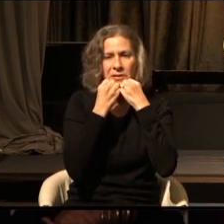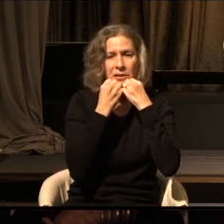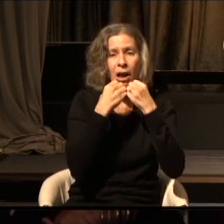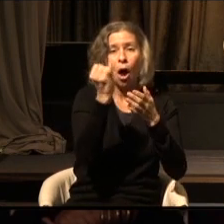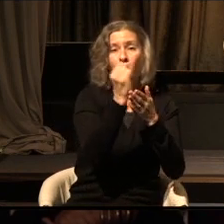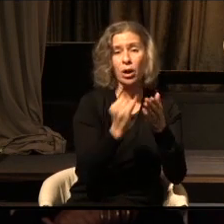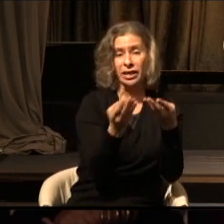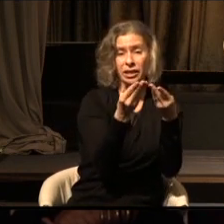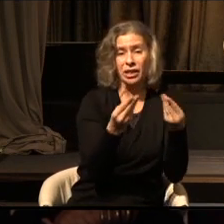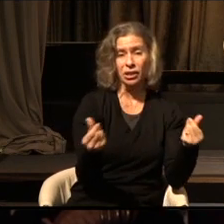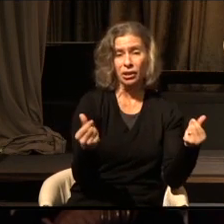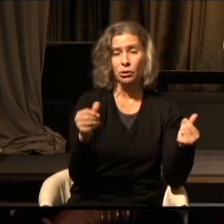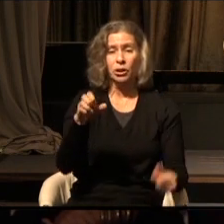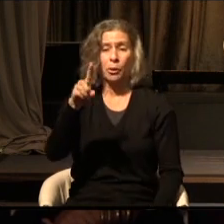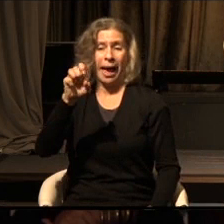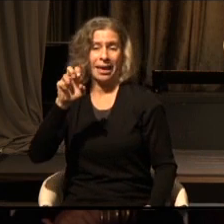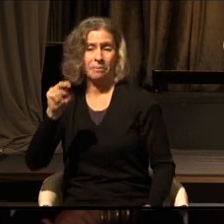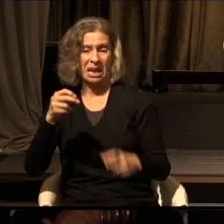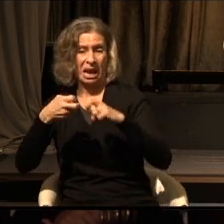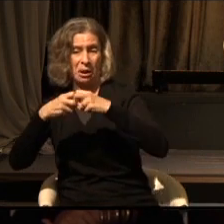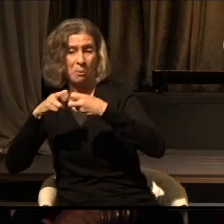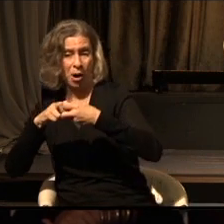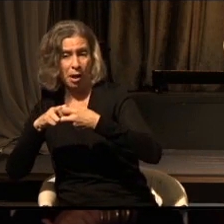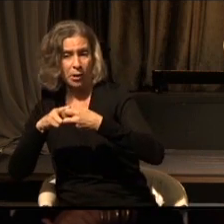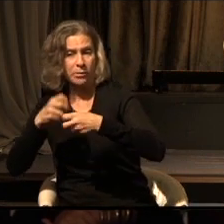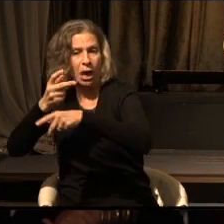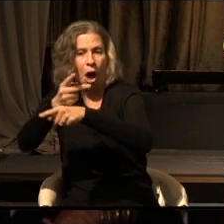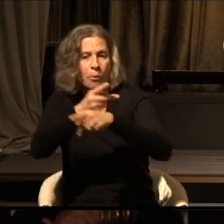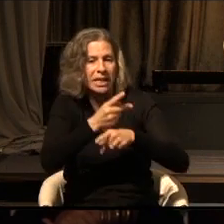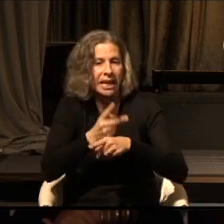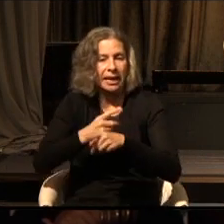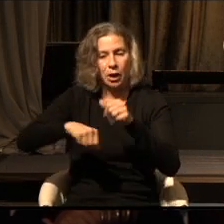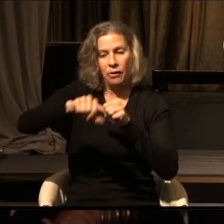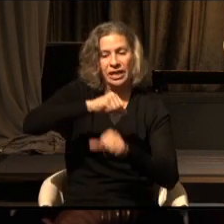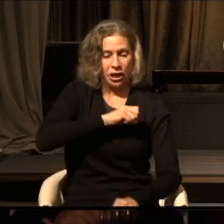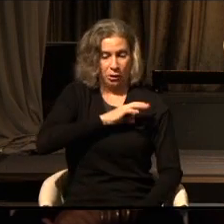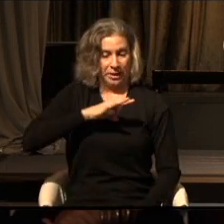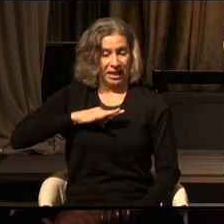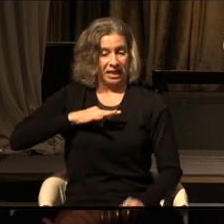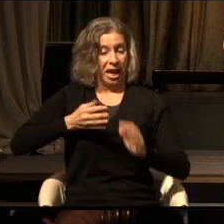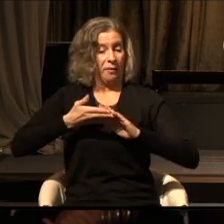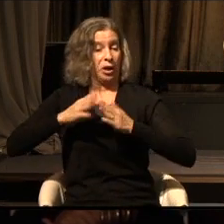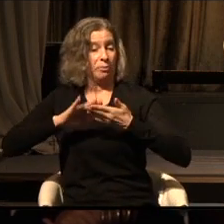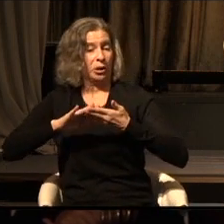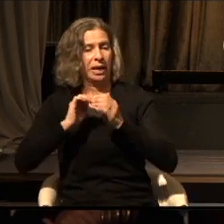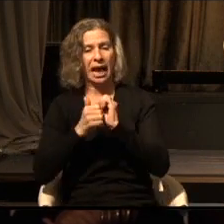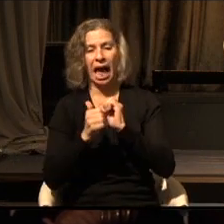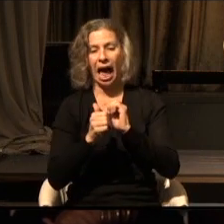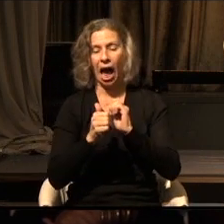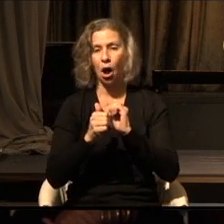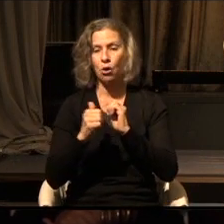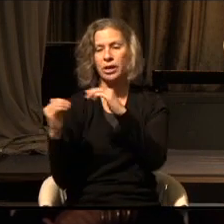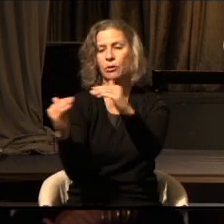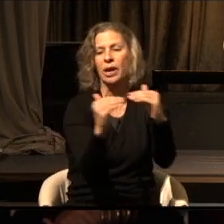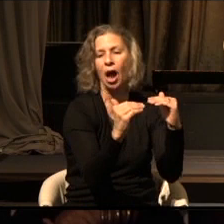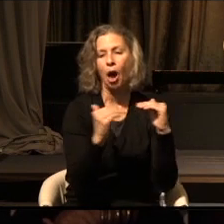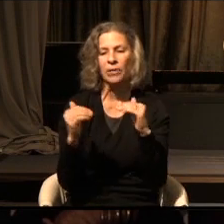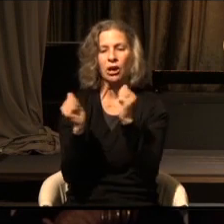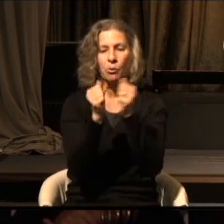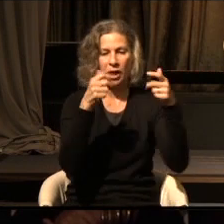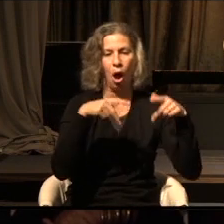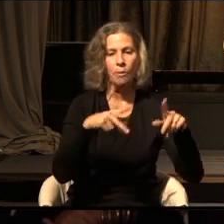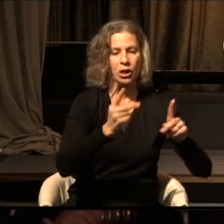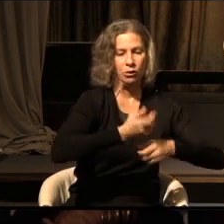to administrative problems? Are we taking care of each other as a staff community? How can we achieve equity through opportunities for